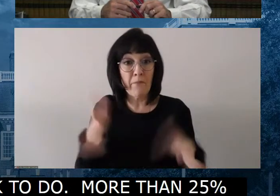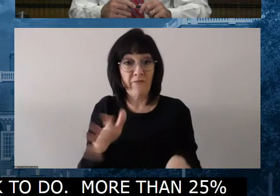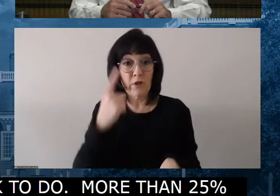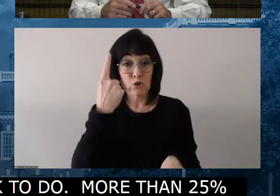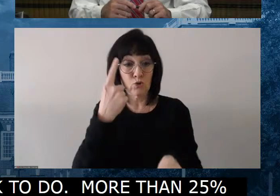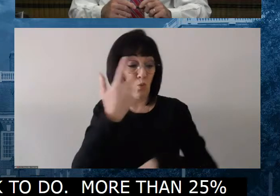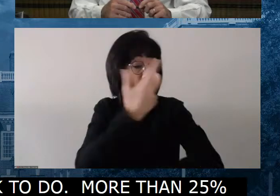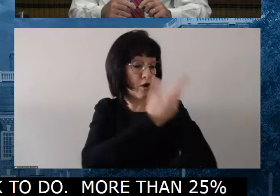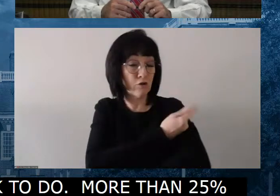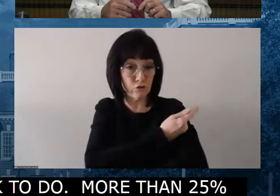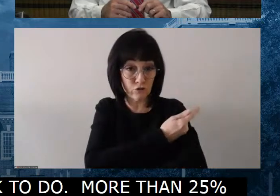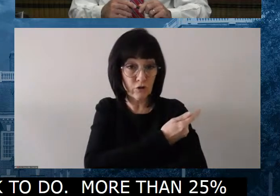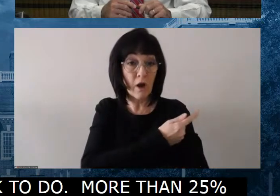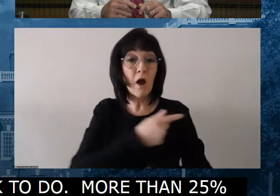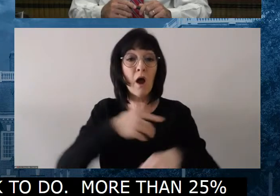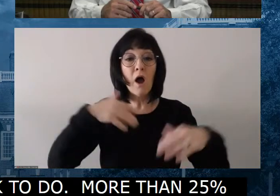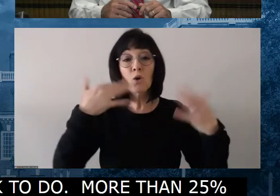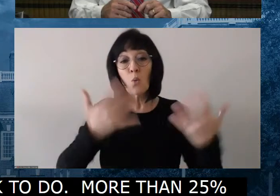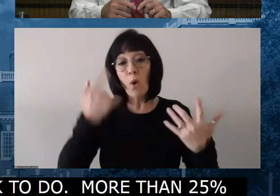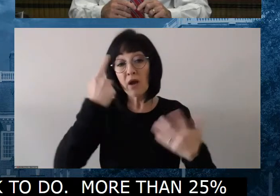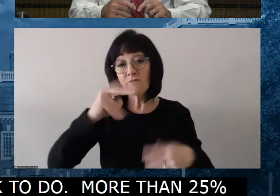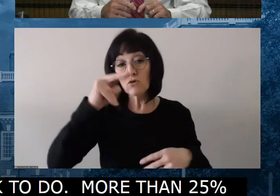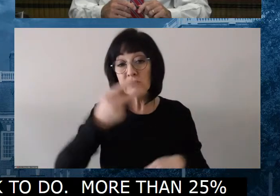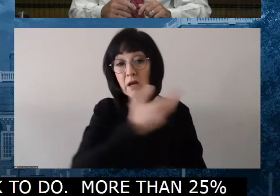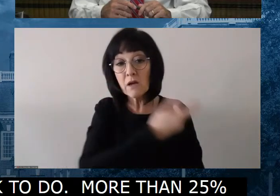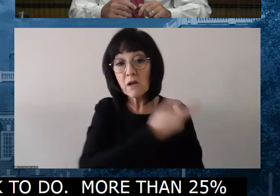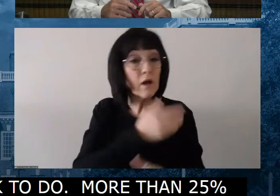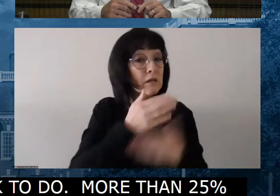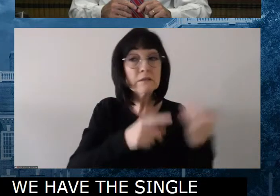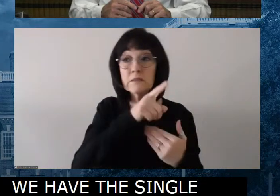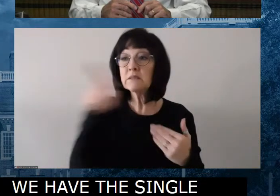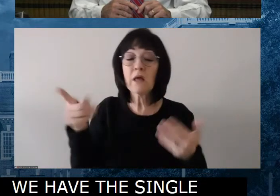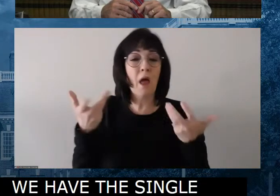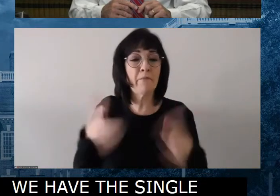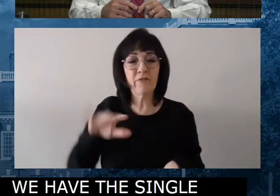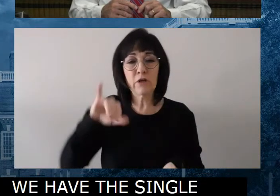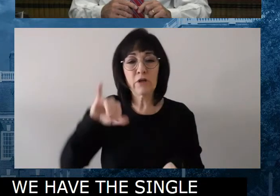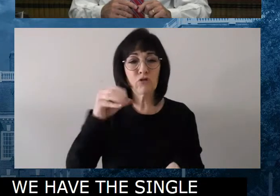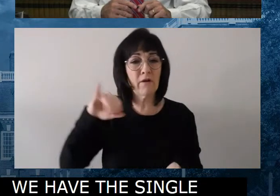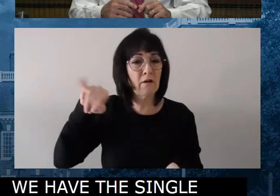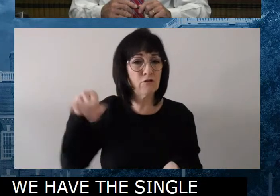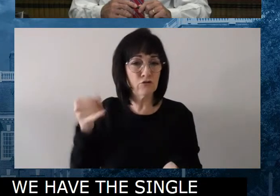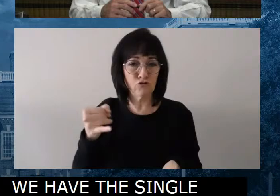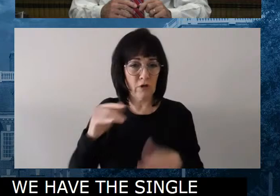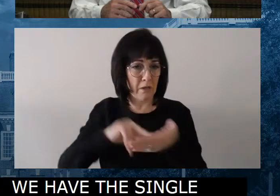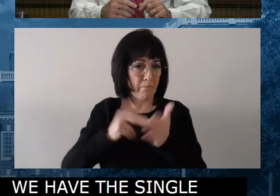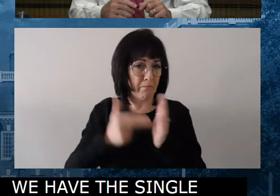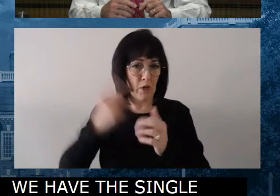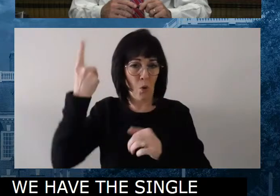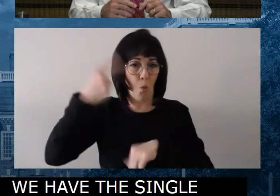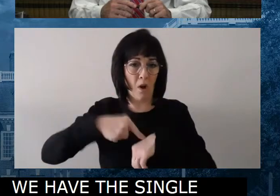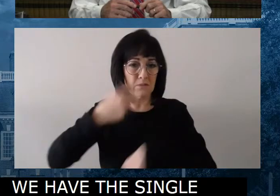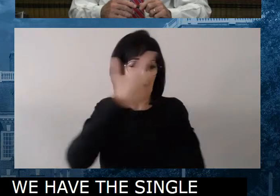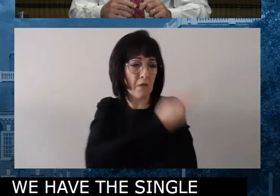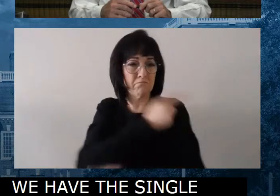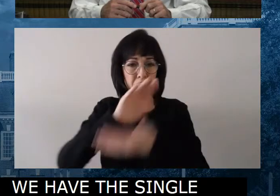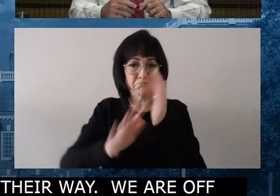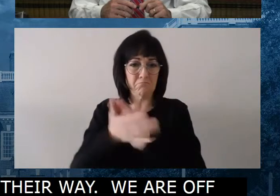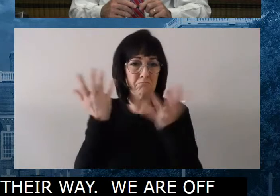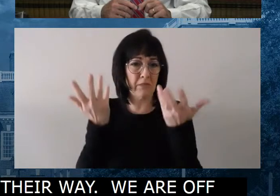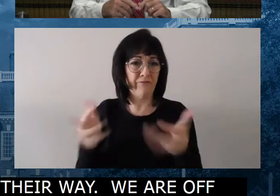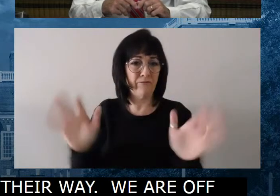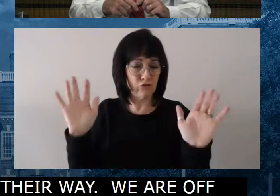Johnson vaccine on their way. We're off and running. We got Dover Down Speedway full out. Diane Hainsworth